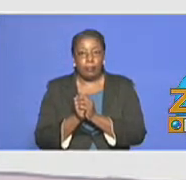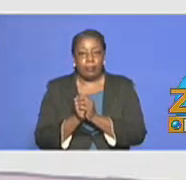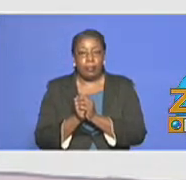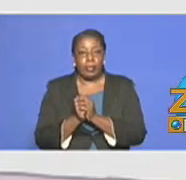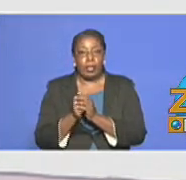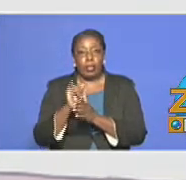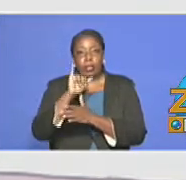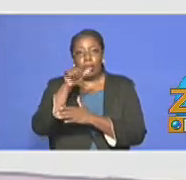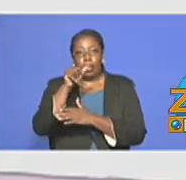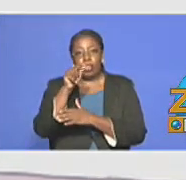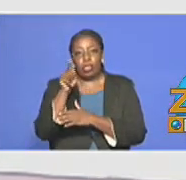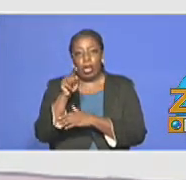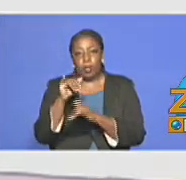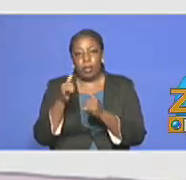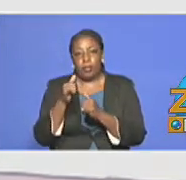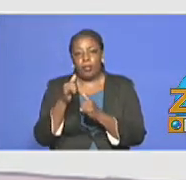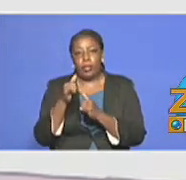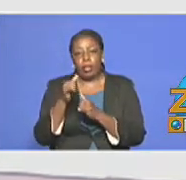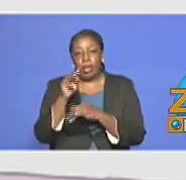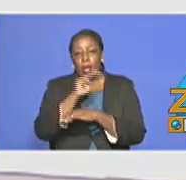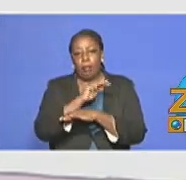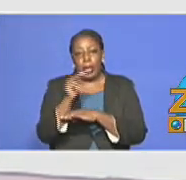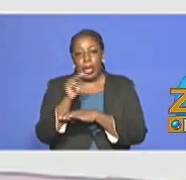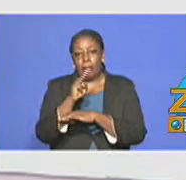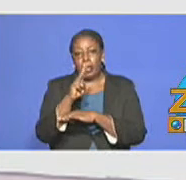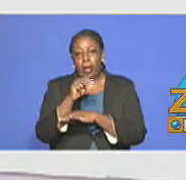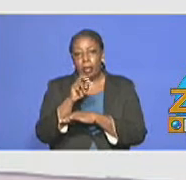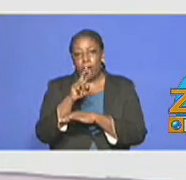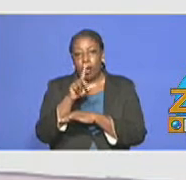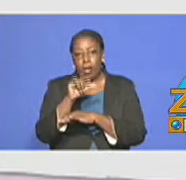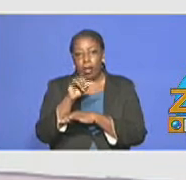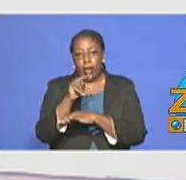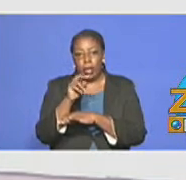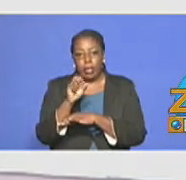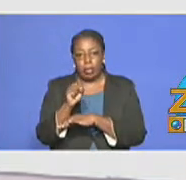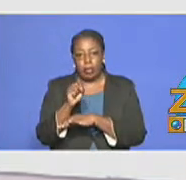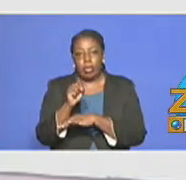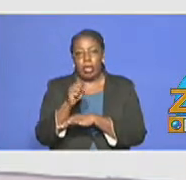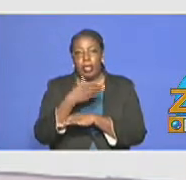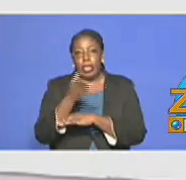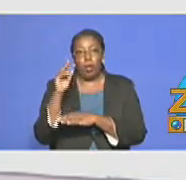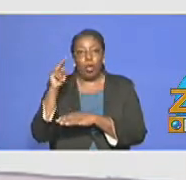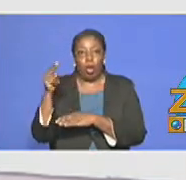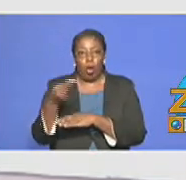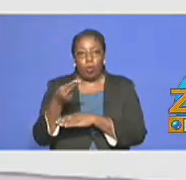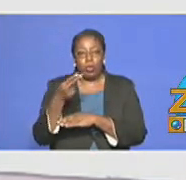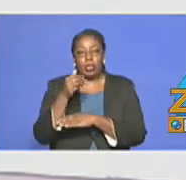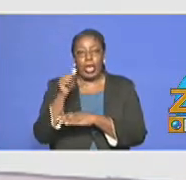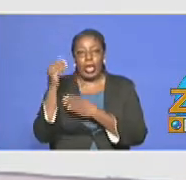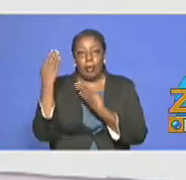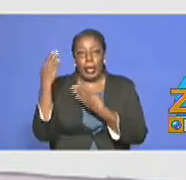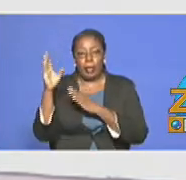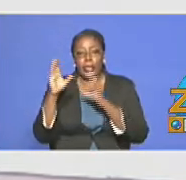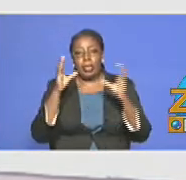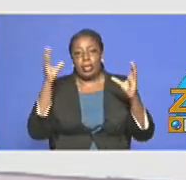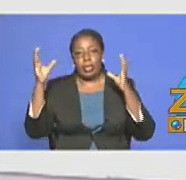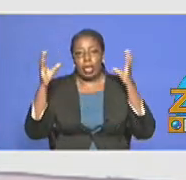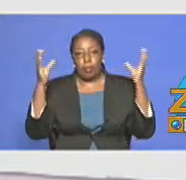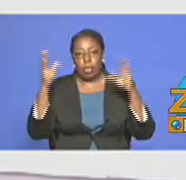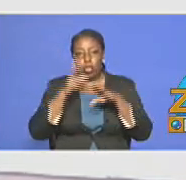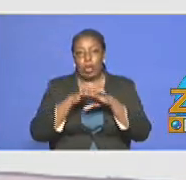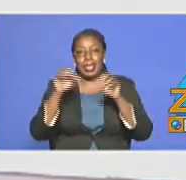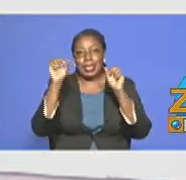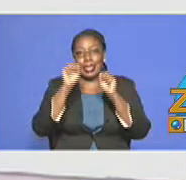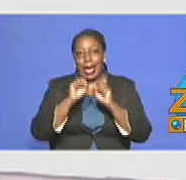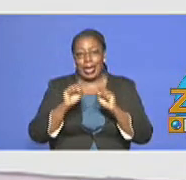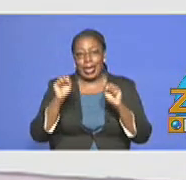Mr. Speaker, that the organization, this is big, has agreed to host a Bahamian celebration on Saturday the